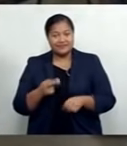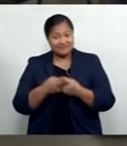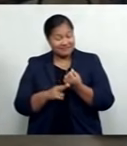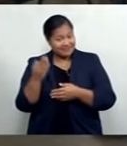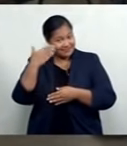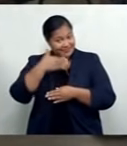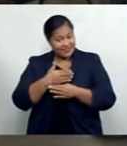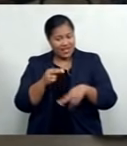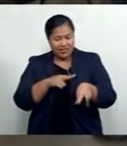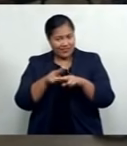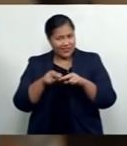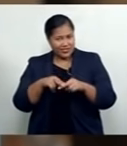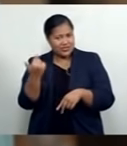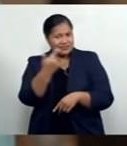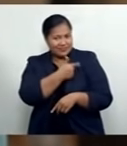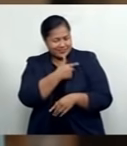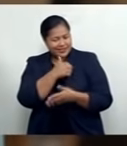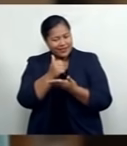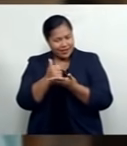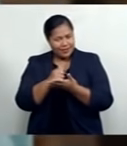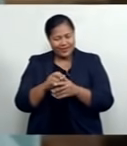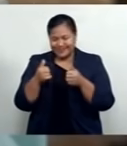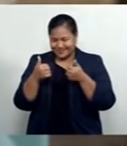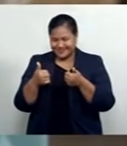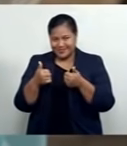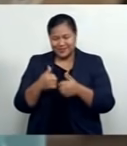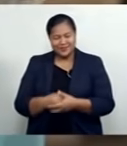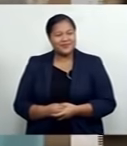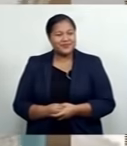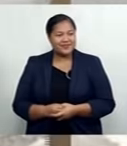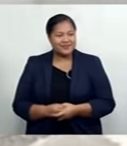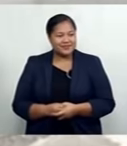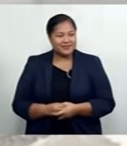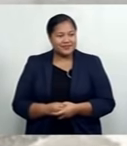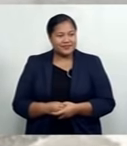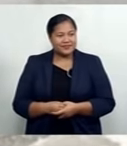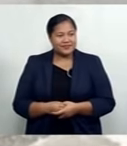In the news tonight, Fiji's vaccination rate commendable.